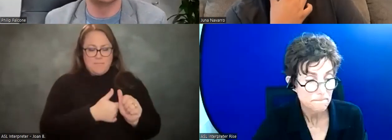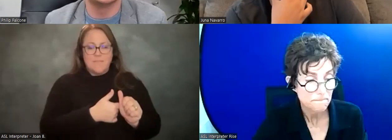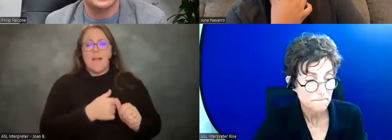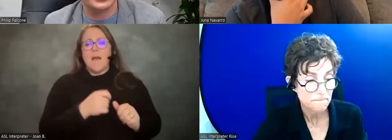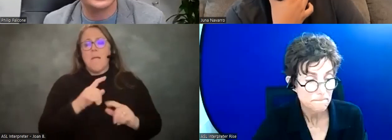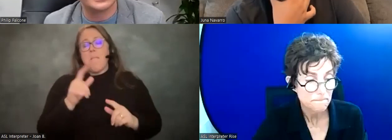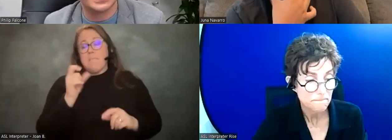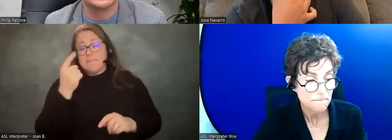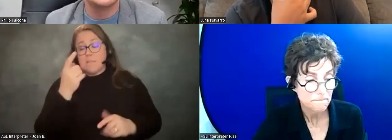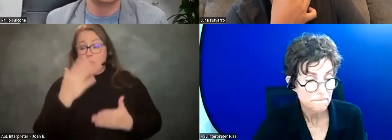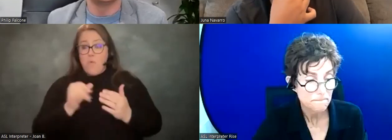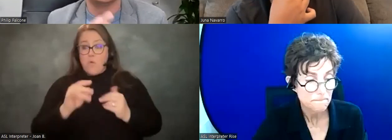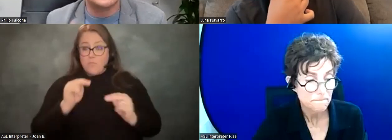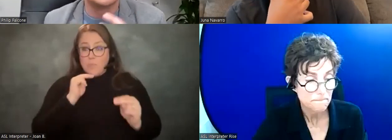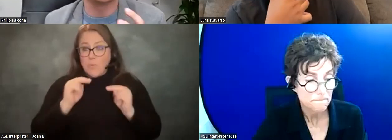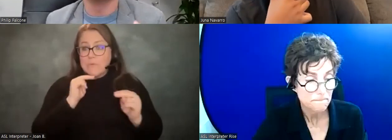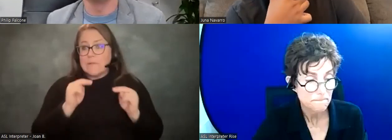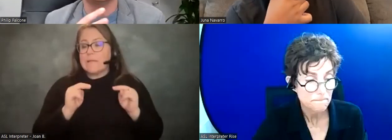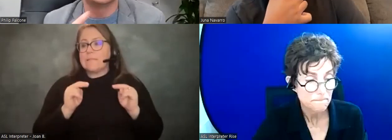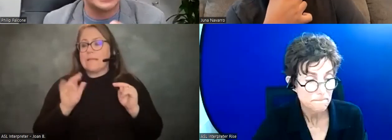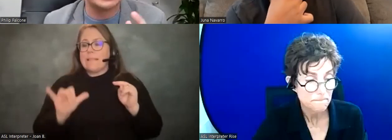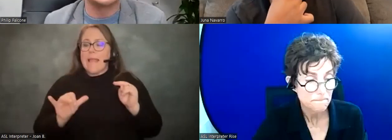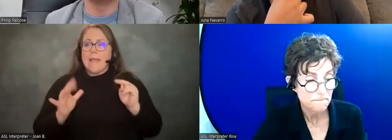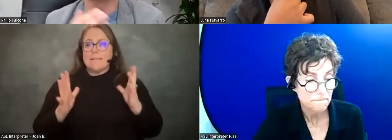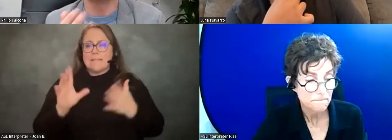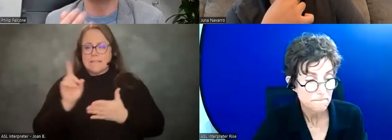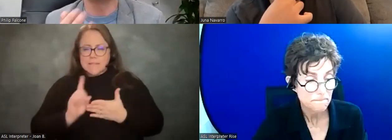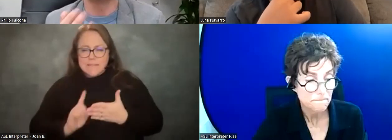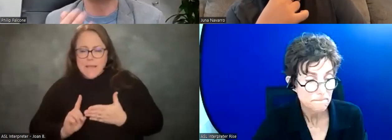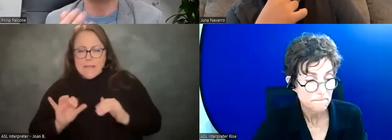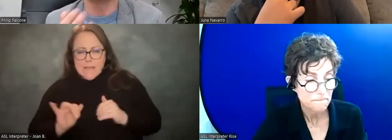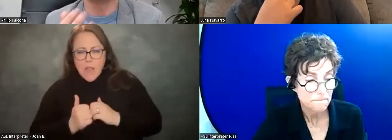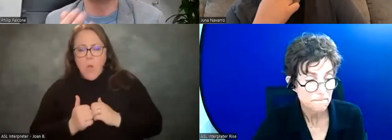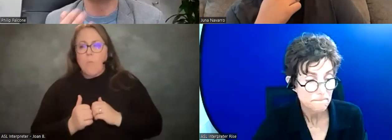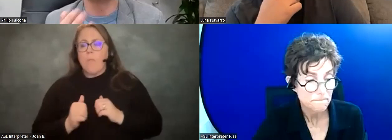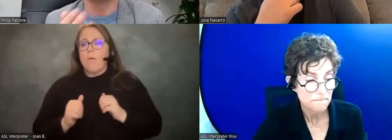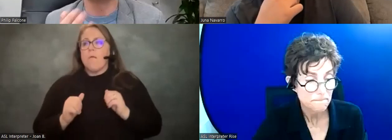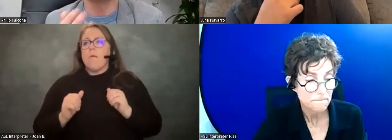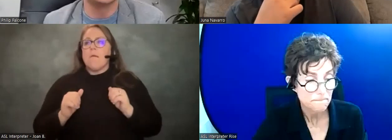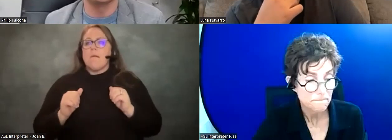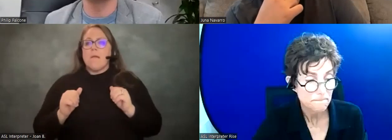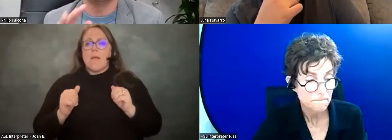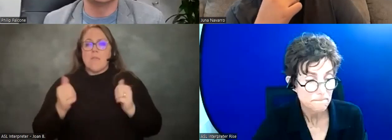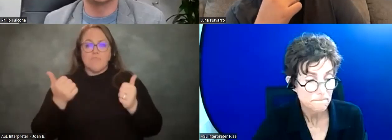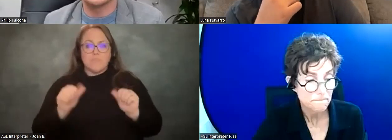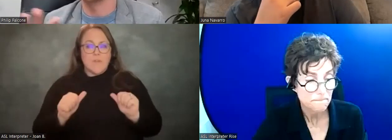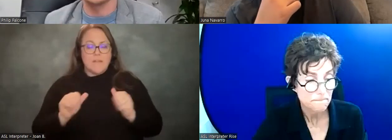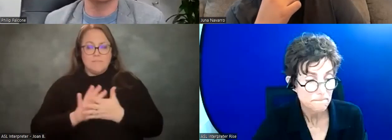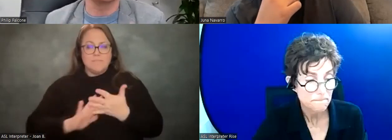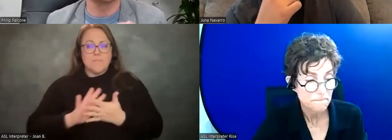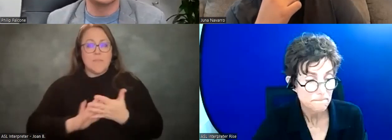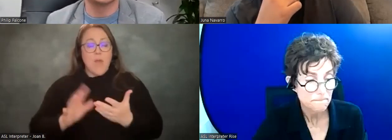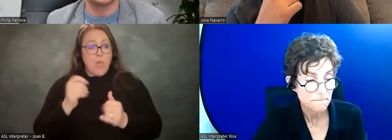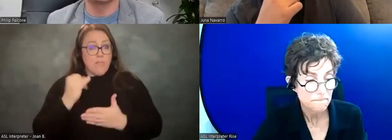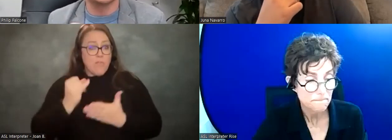the negotiations and the nitty gritty of designing it and getting it to a point where the city, the property owner, and the artist are all like,